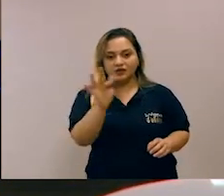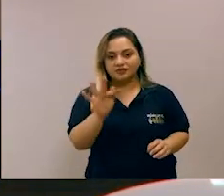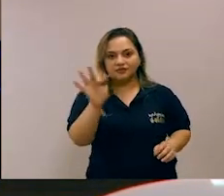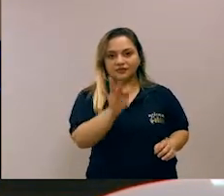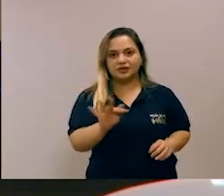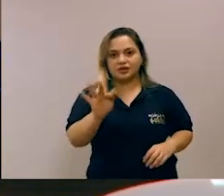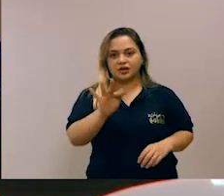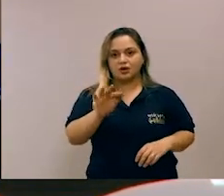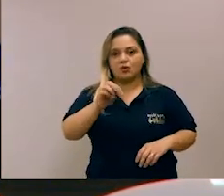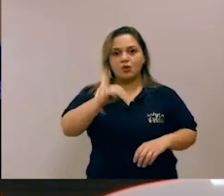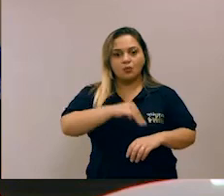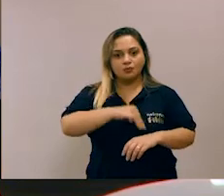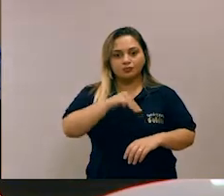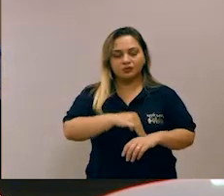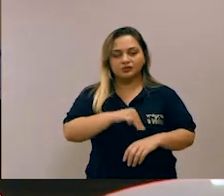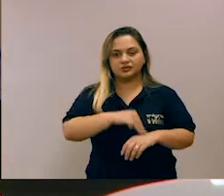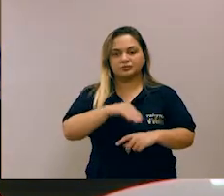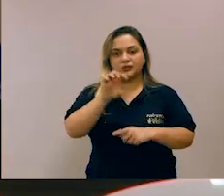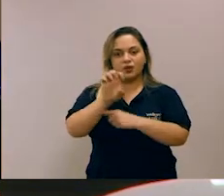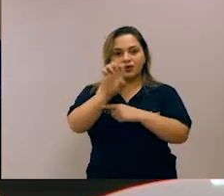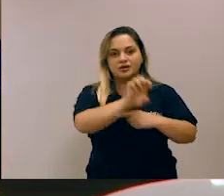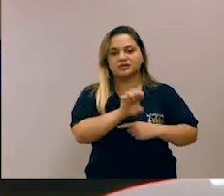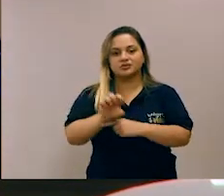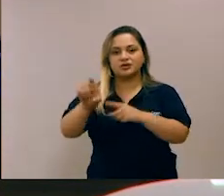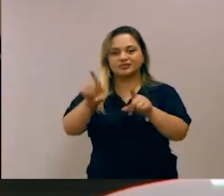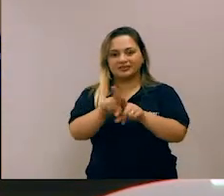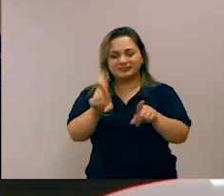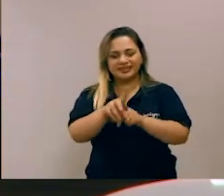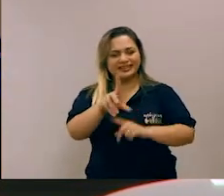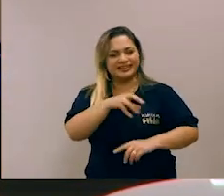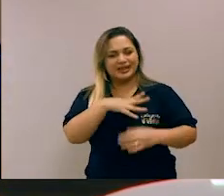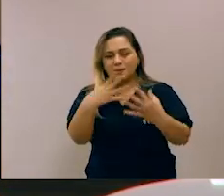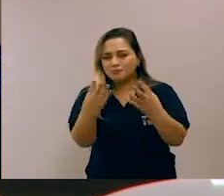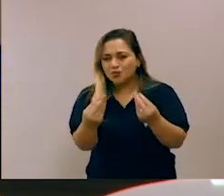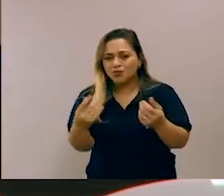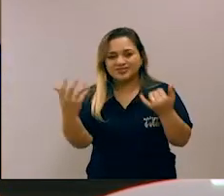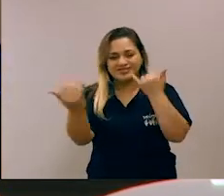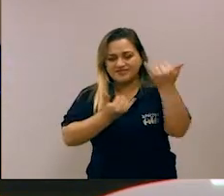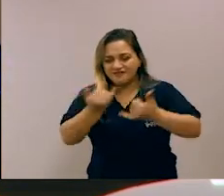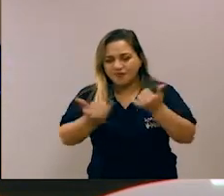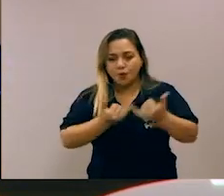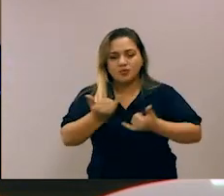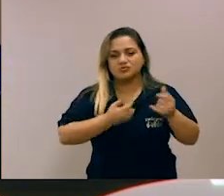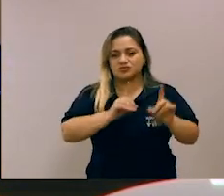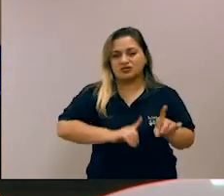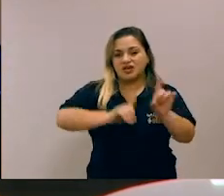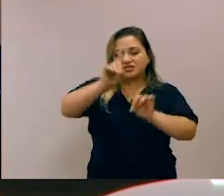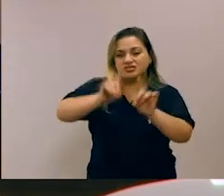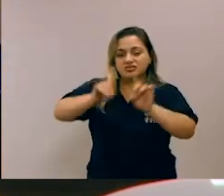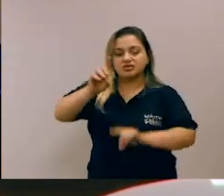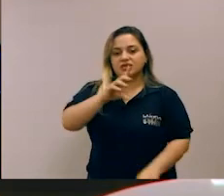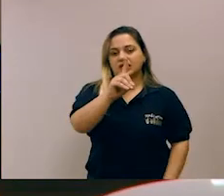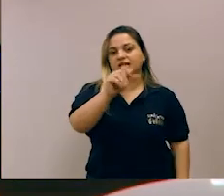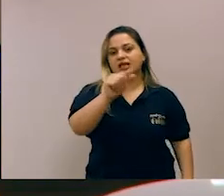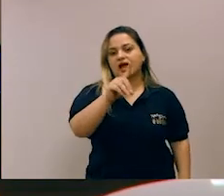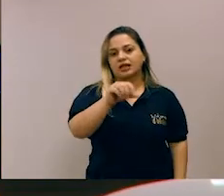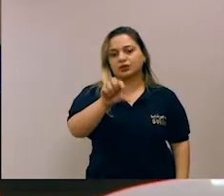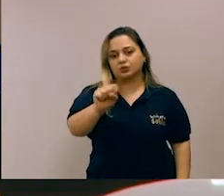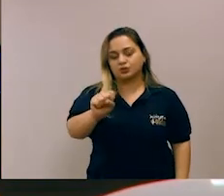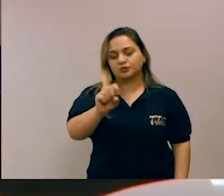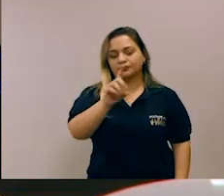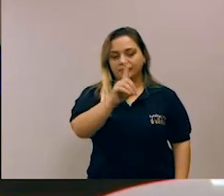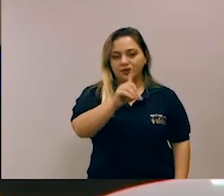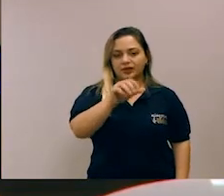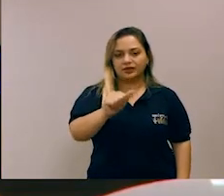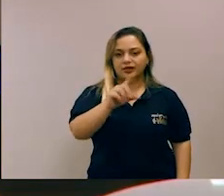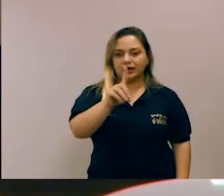state government and the municipal government, they have the greatest and largest databases in Brazil, and we